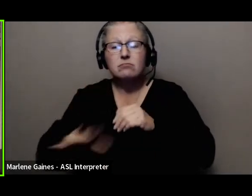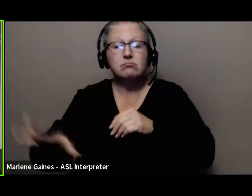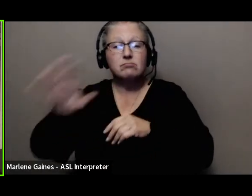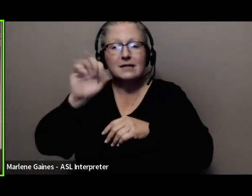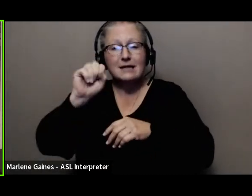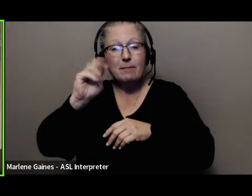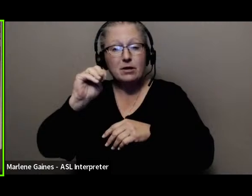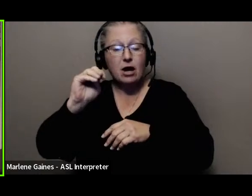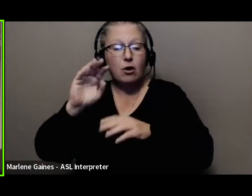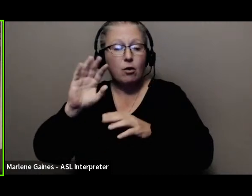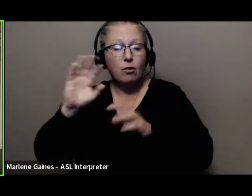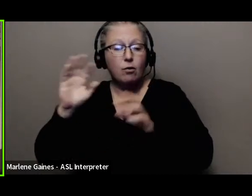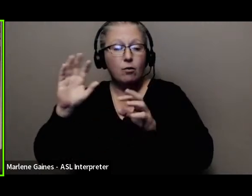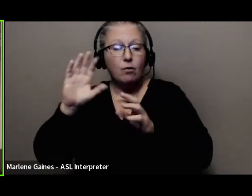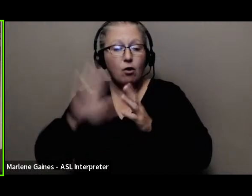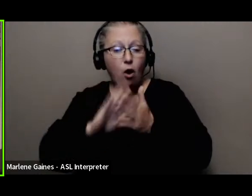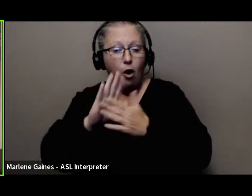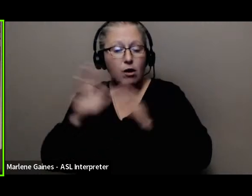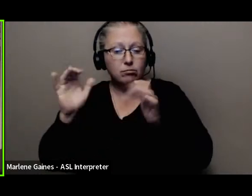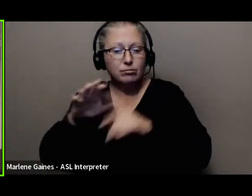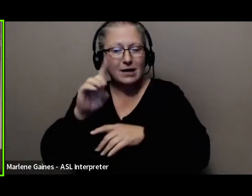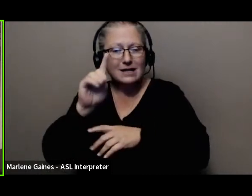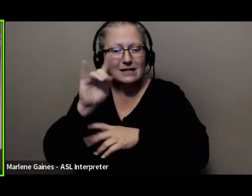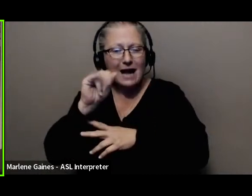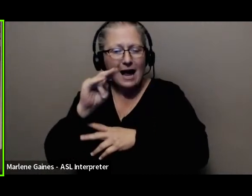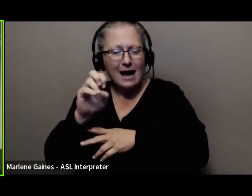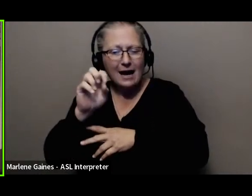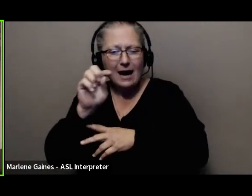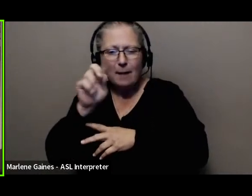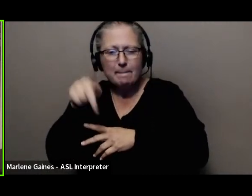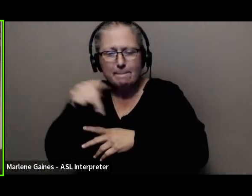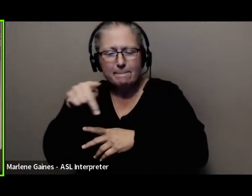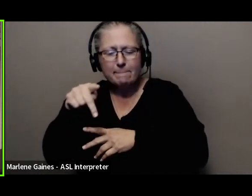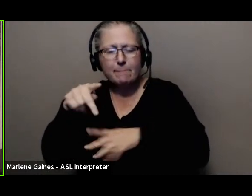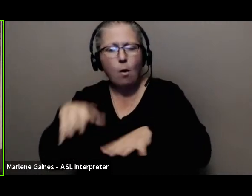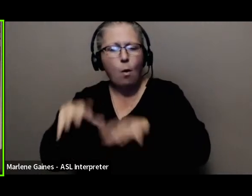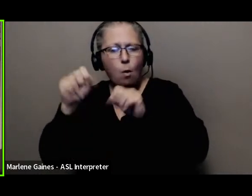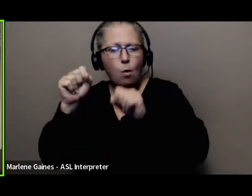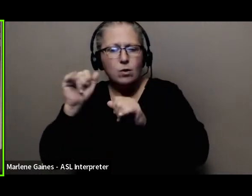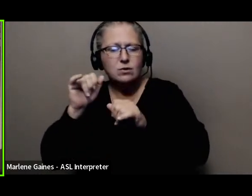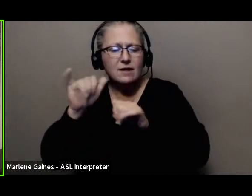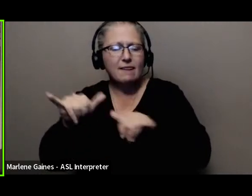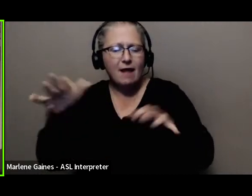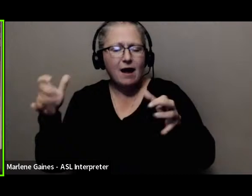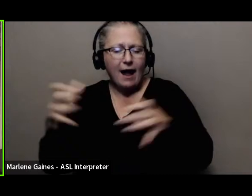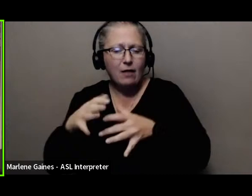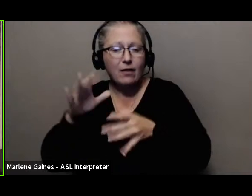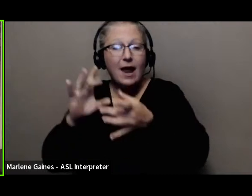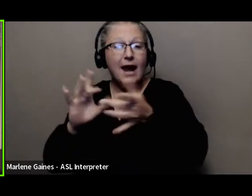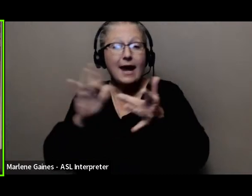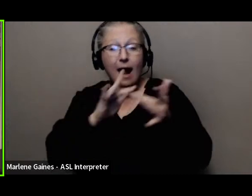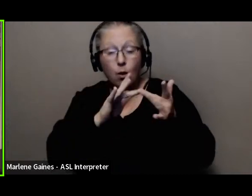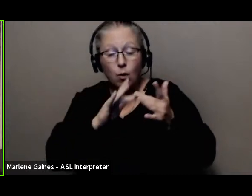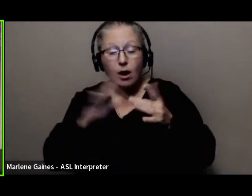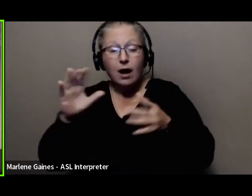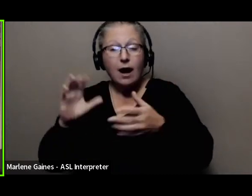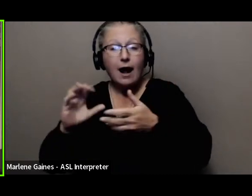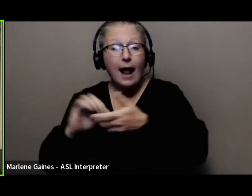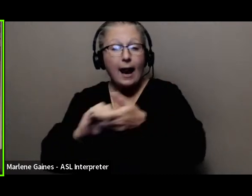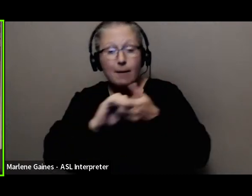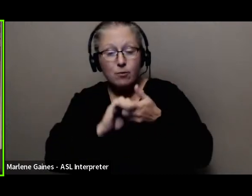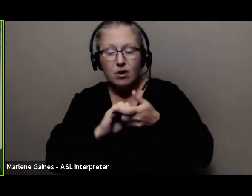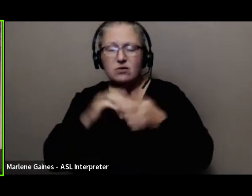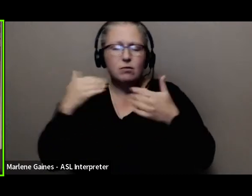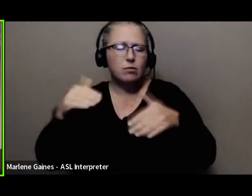that. Diane Pappen hosted this amazing gathering, and I would say the networking collaboration was